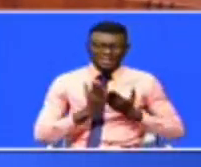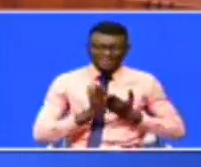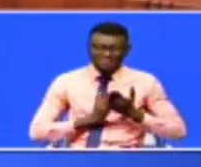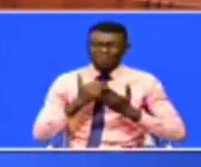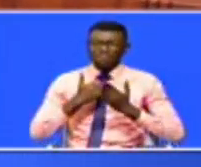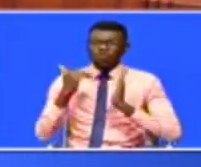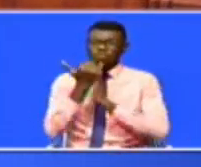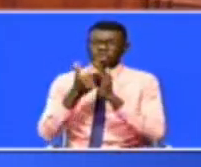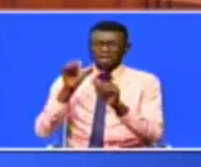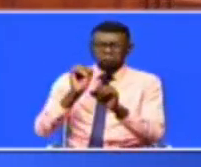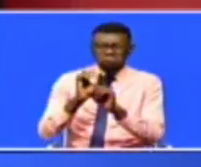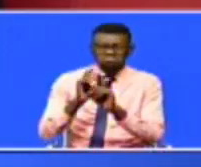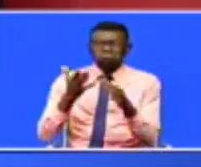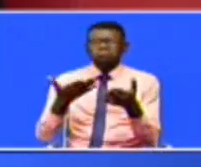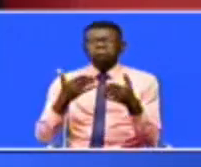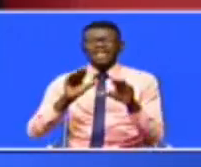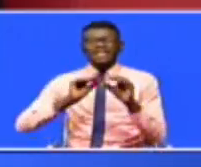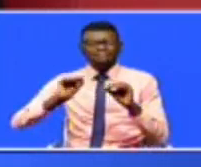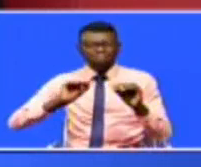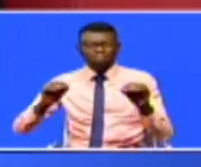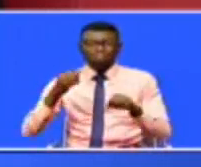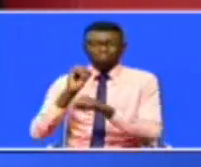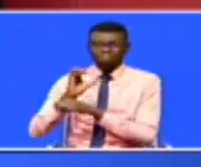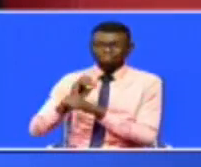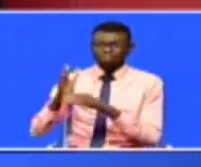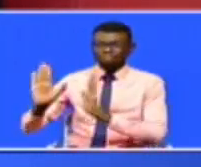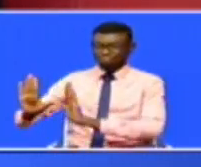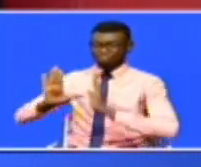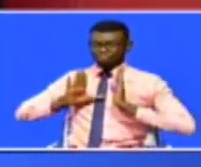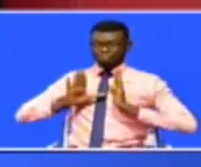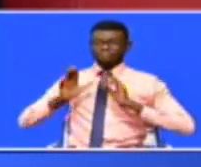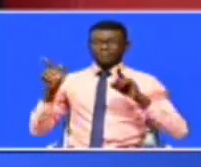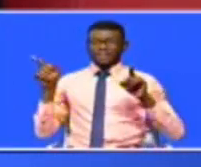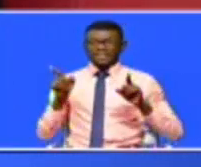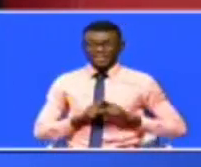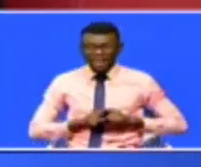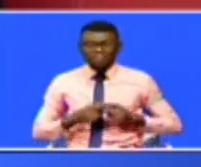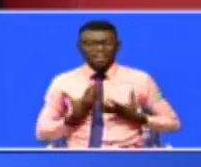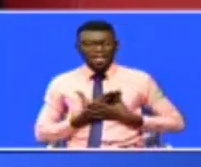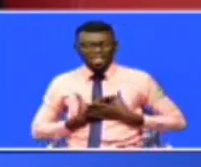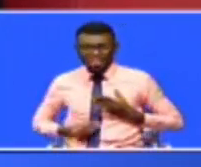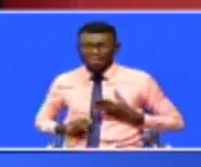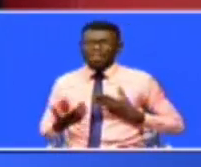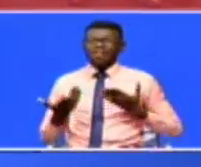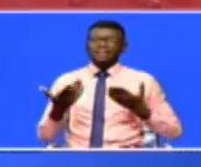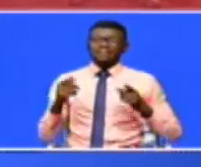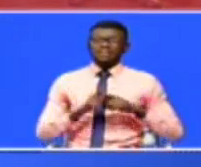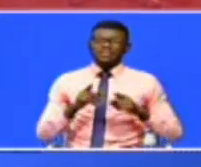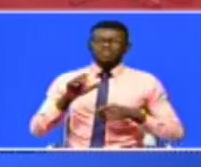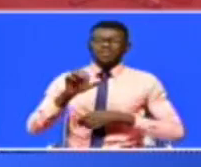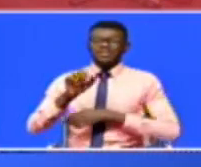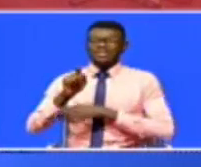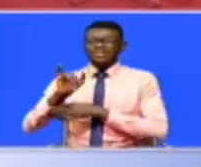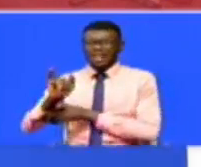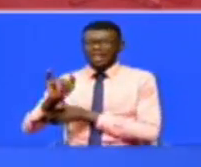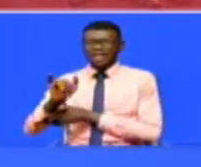programs, spiritual and moral guidance, counseling on abstinence, and consequences of unsafe abortion and sexually transmitted infections. There's nothing